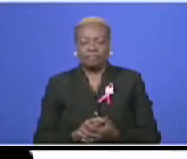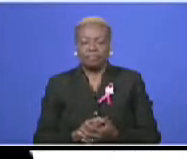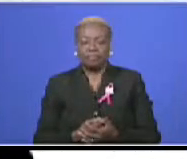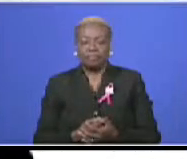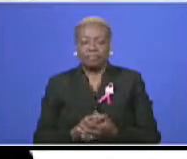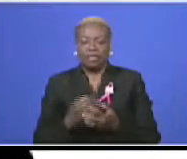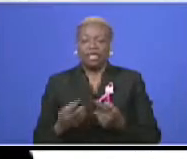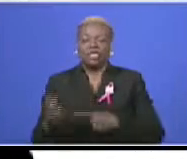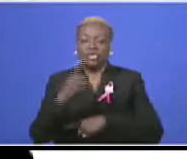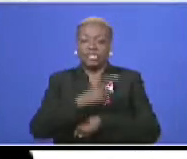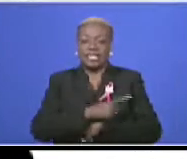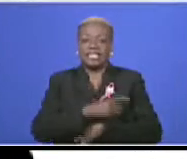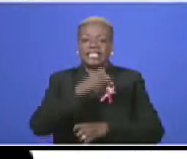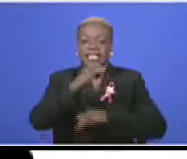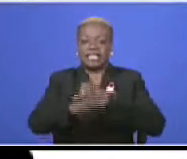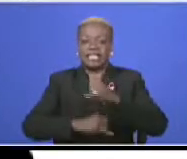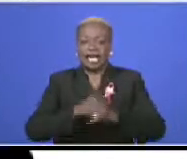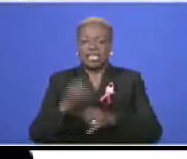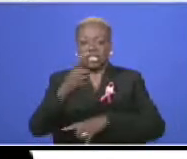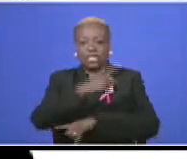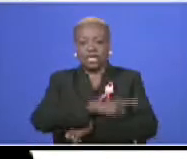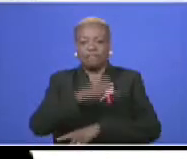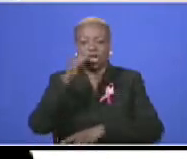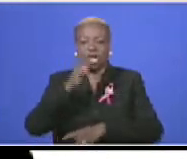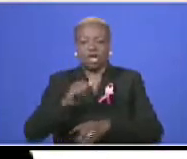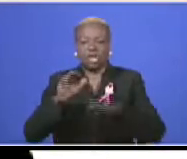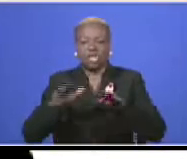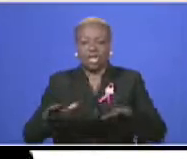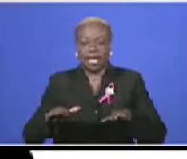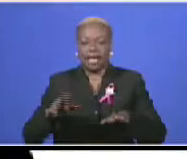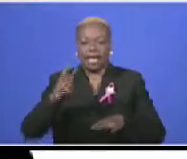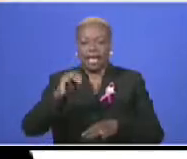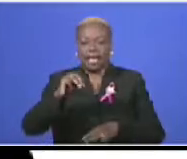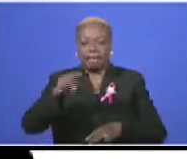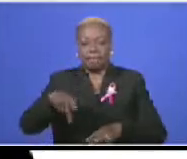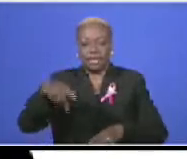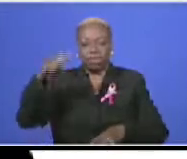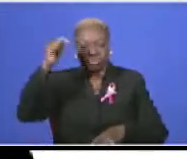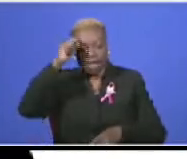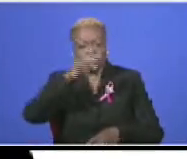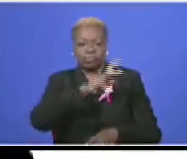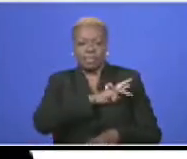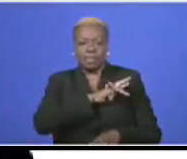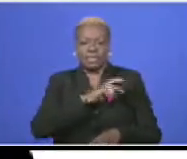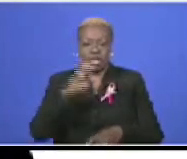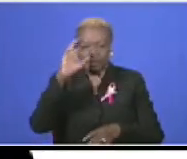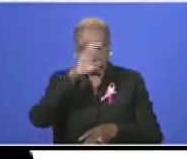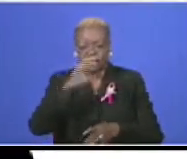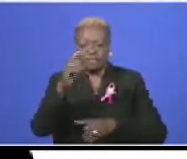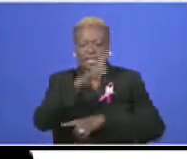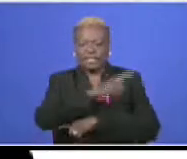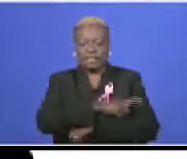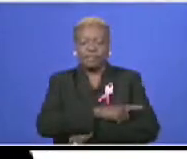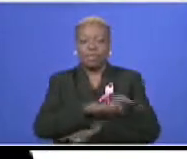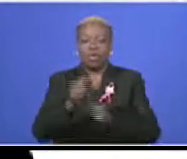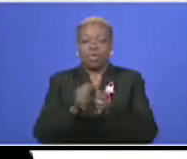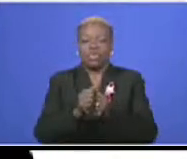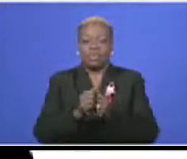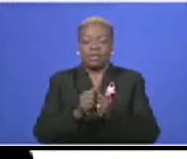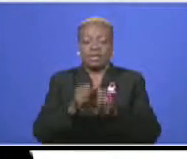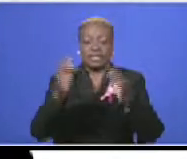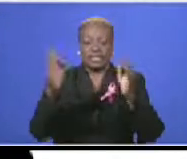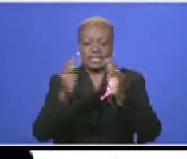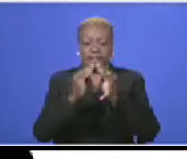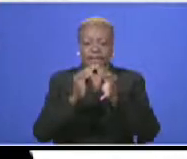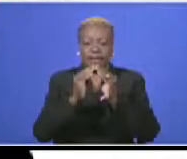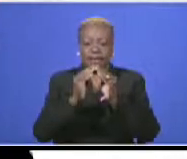Today marks the International Day of the Girl Child. Member of Parliament Travis Robinson observed the day by holding a seminar entitled Know